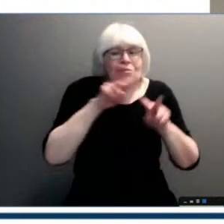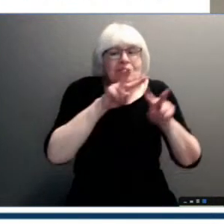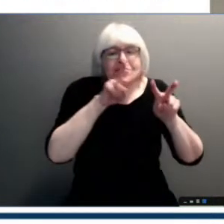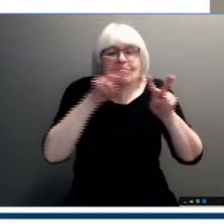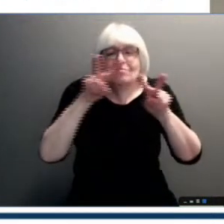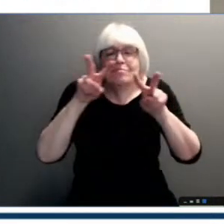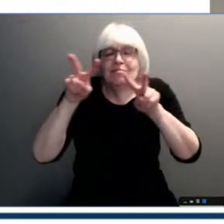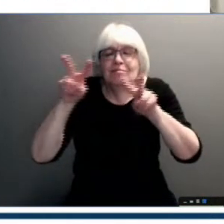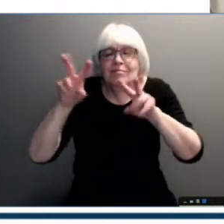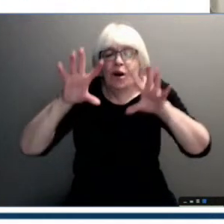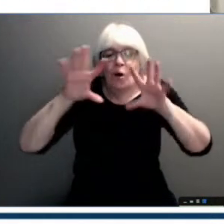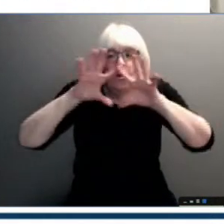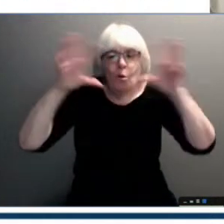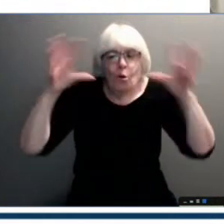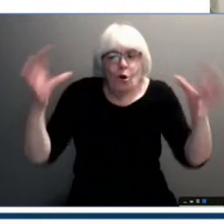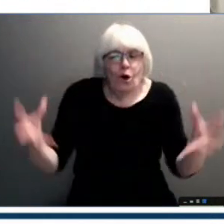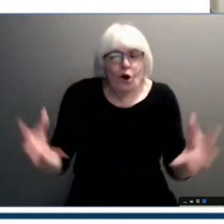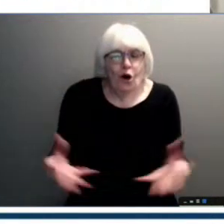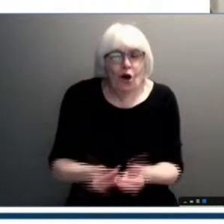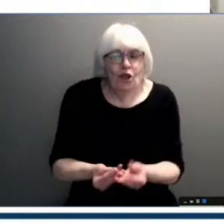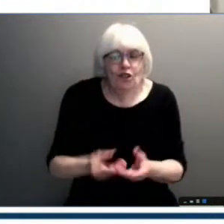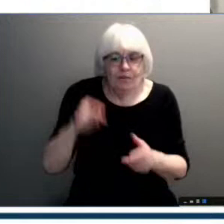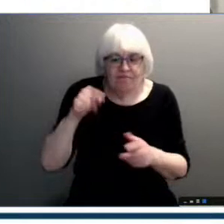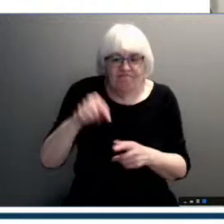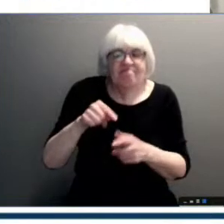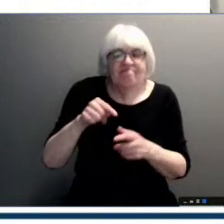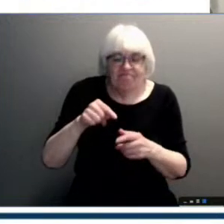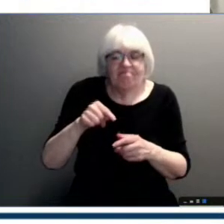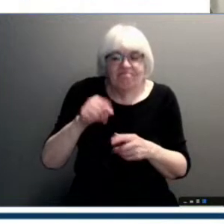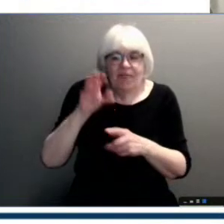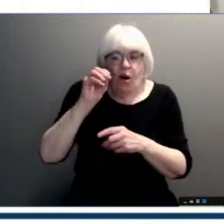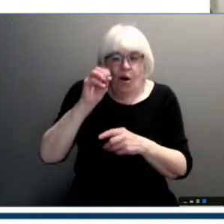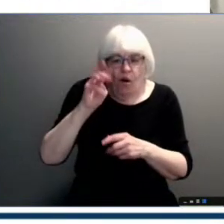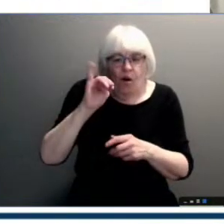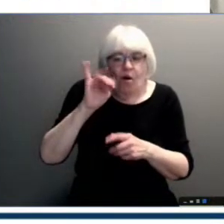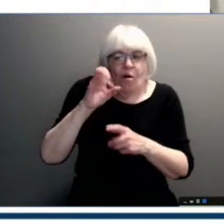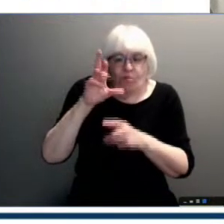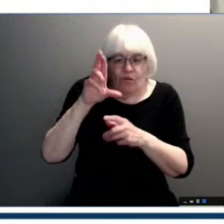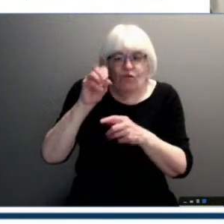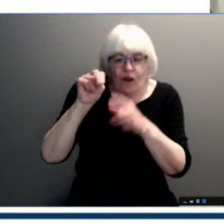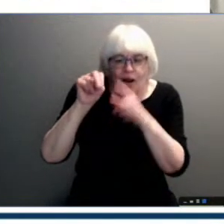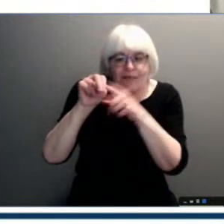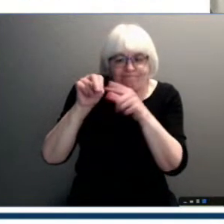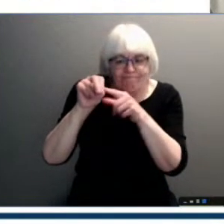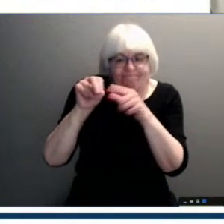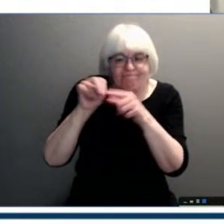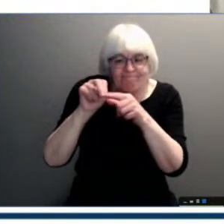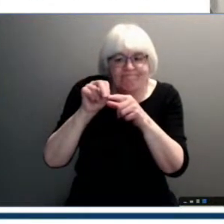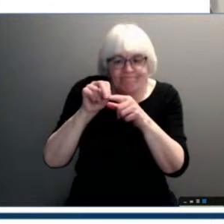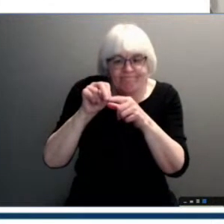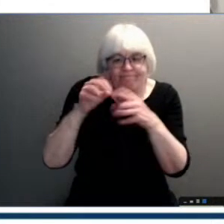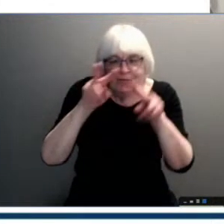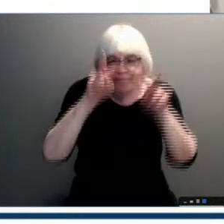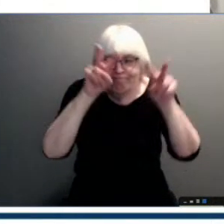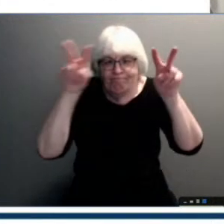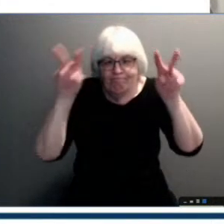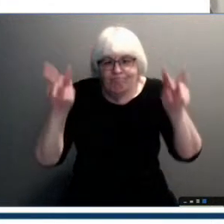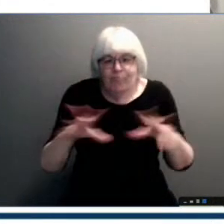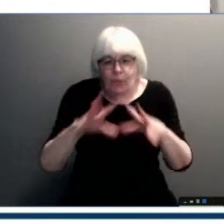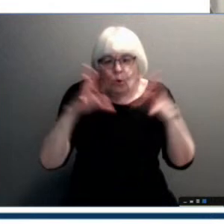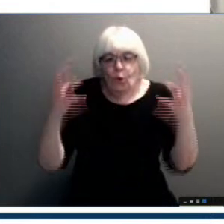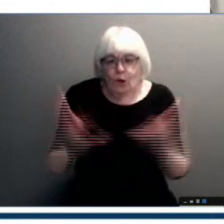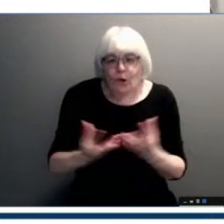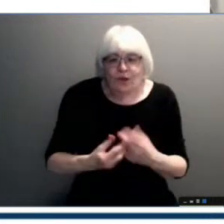ahead. Go ahead, Eloise, with your follow-up. Thank you. So I'm hearing a lot of frustration among